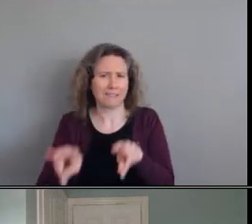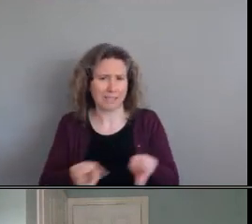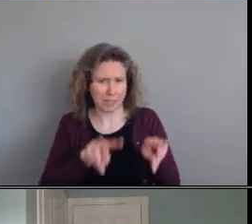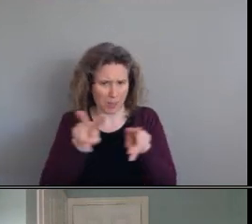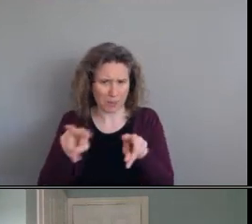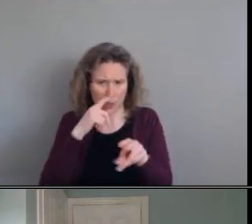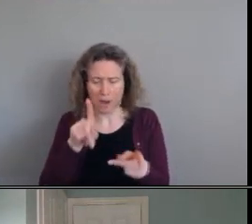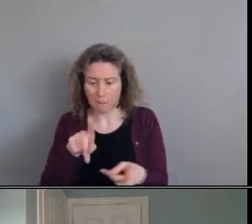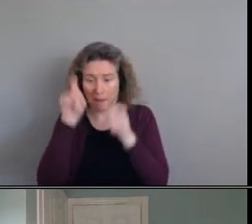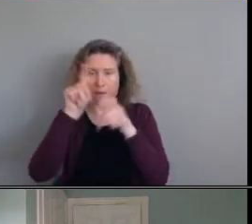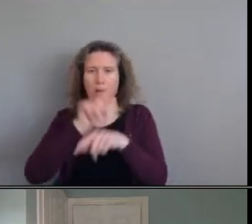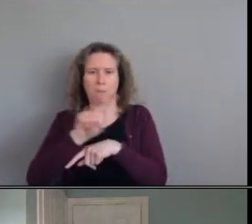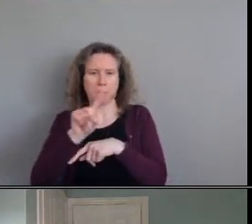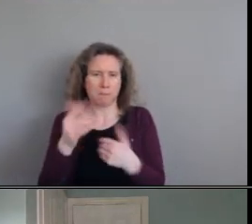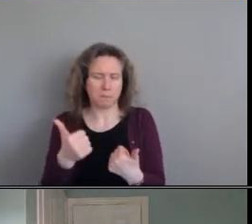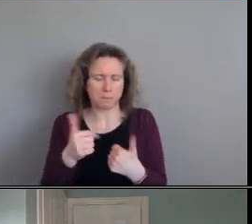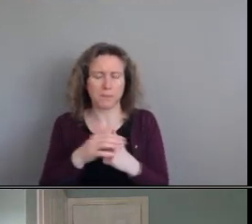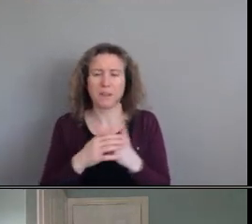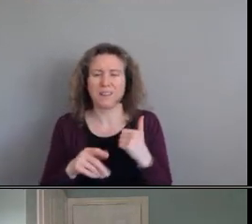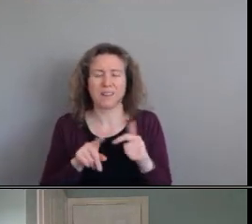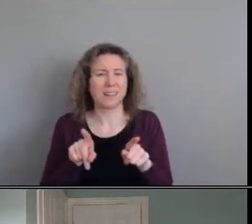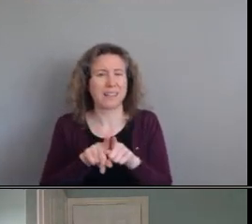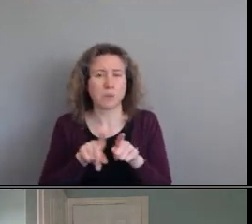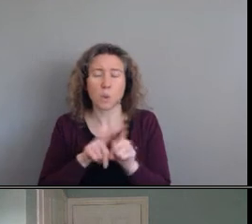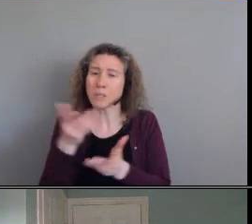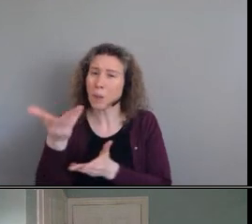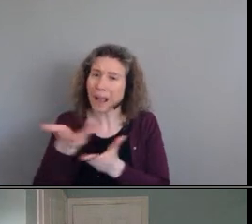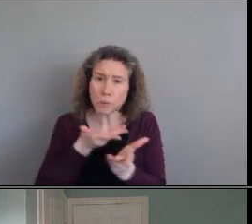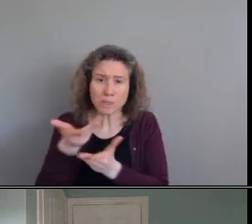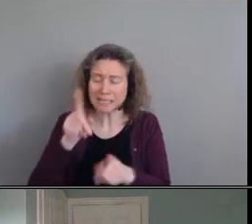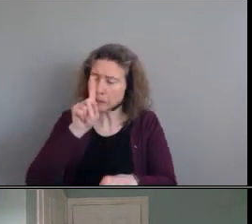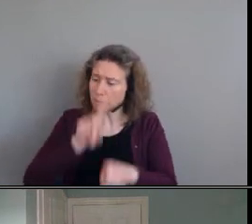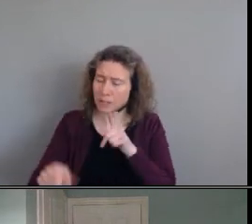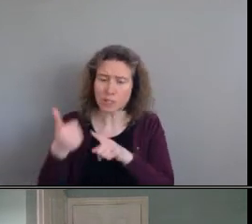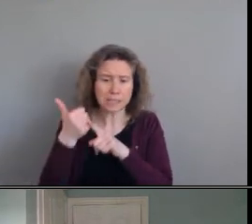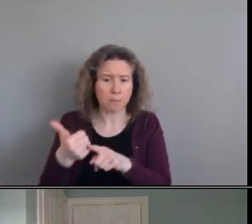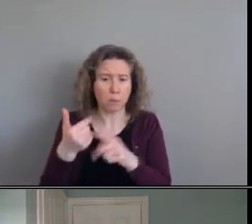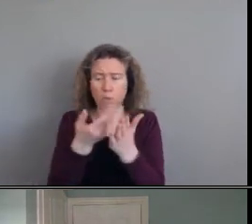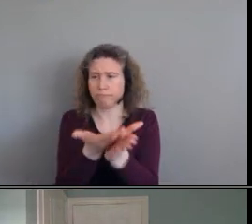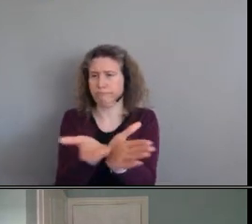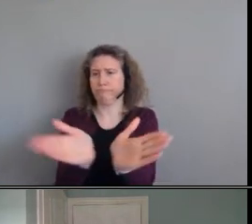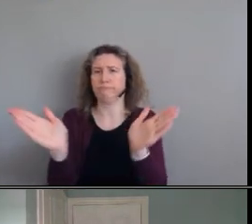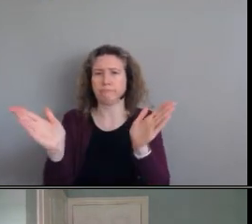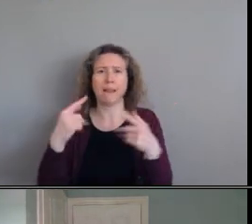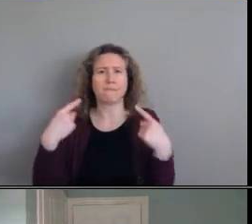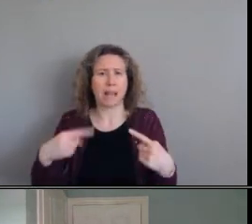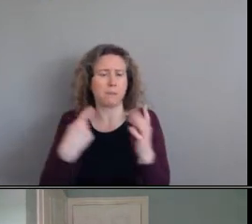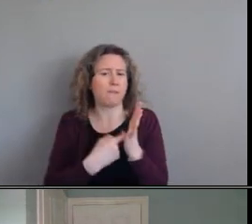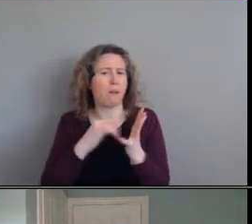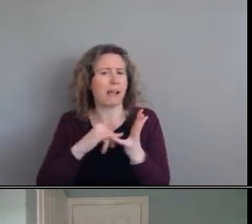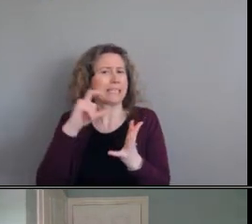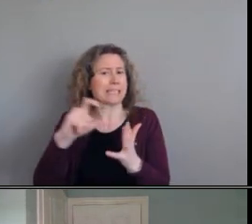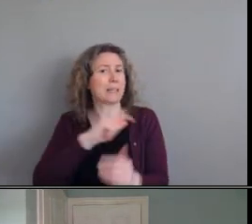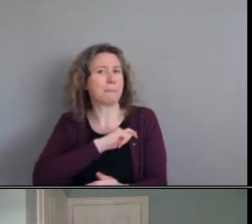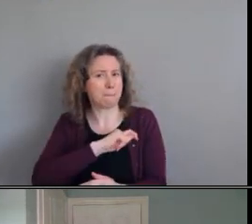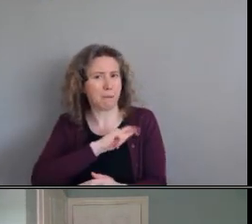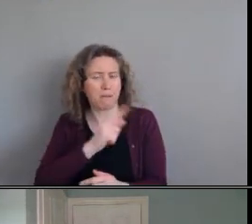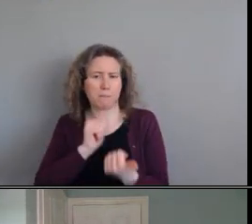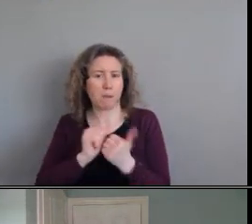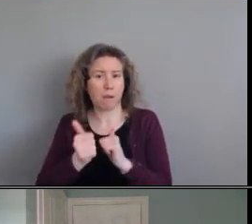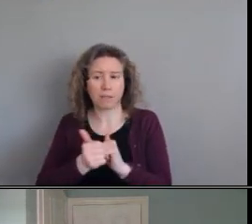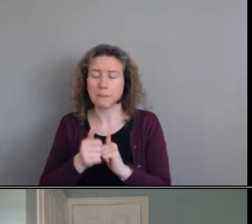video at the end of that. And there's counselling, specialist support and so on available for RSC members and partners. That is part